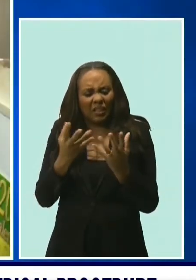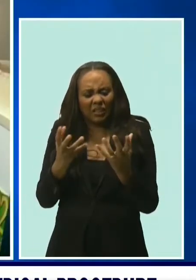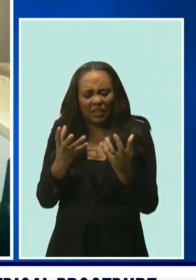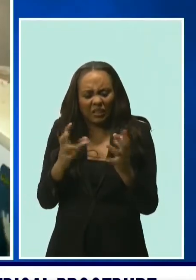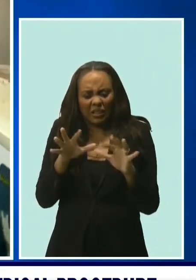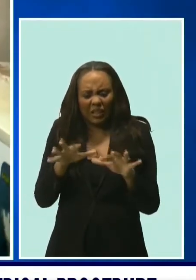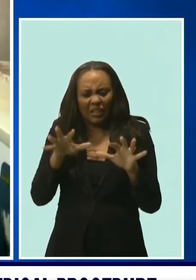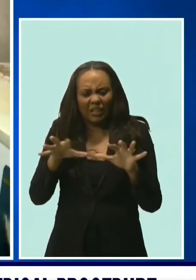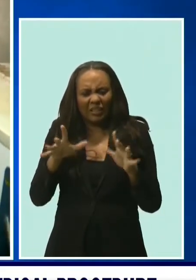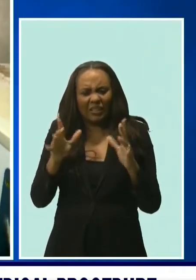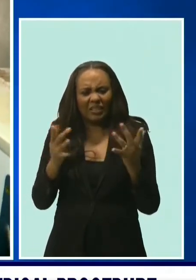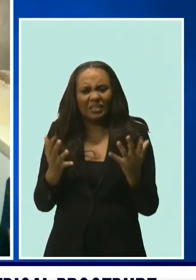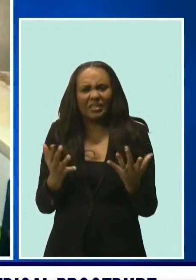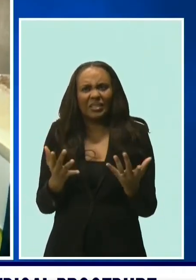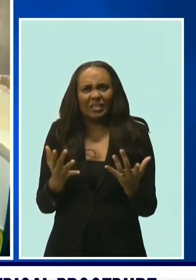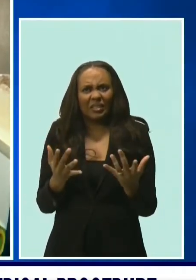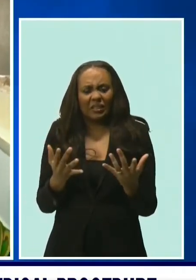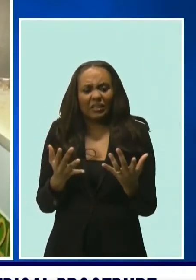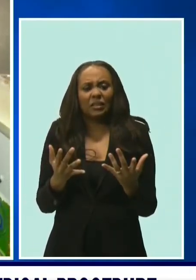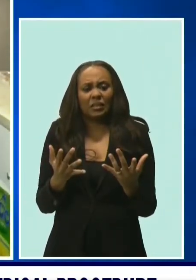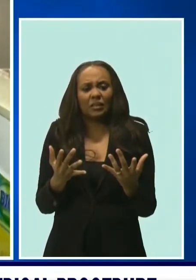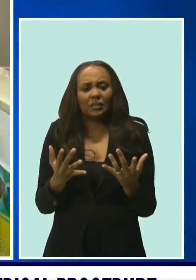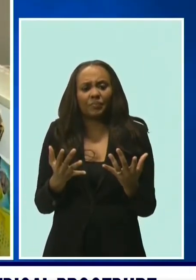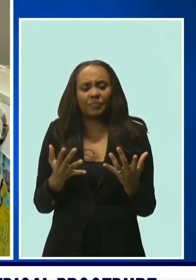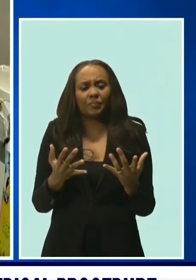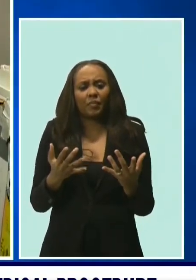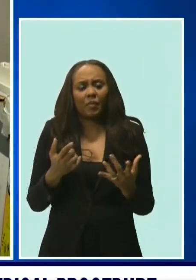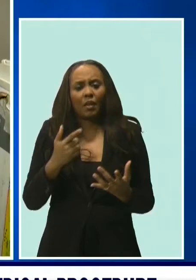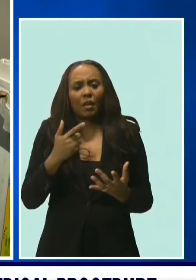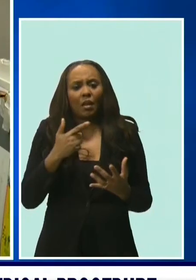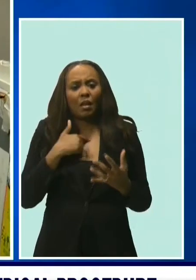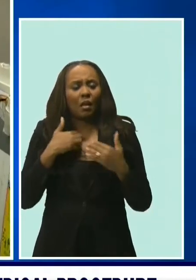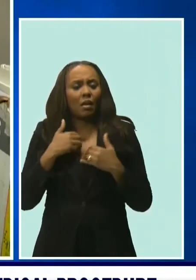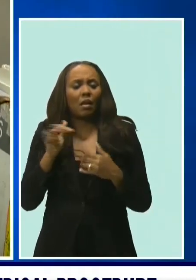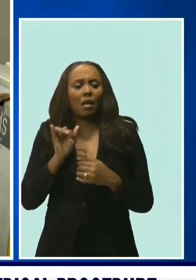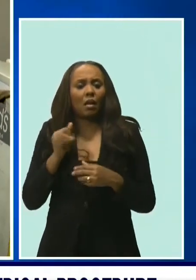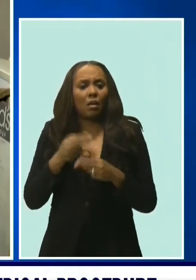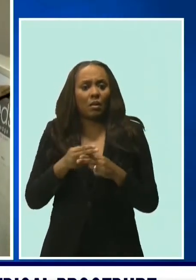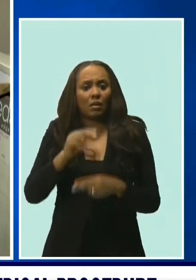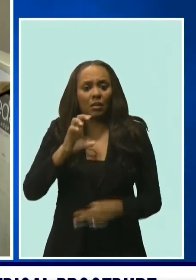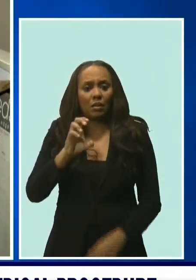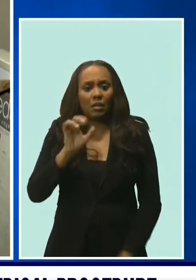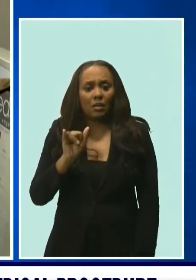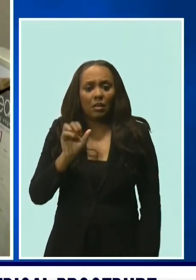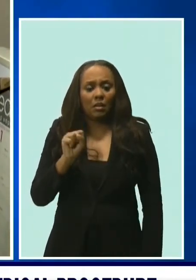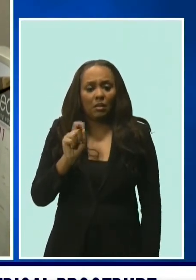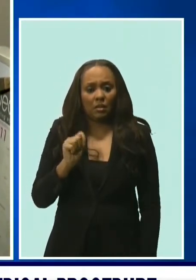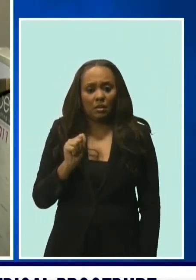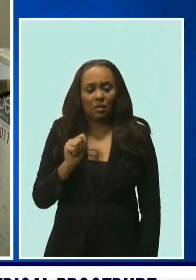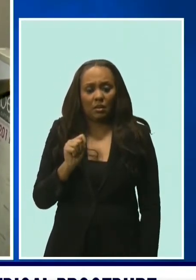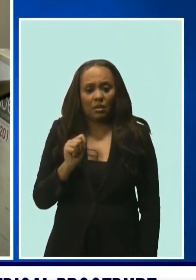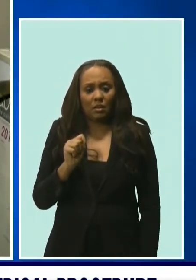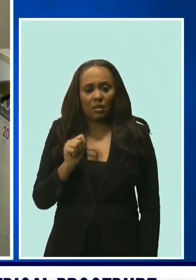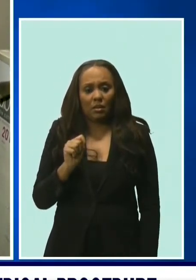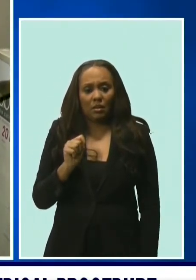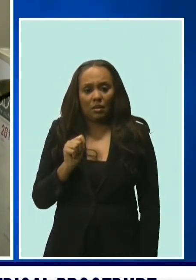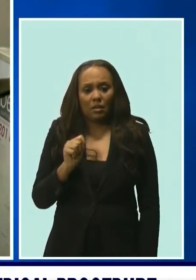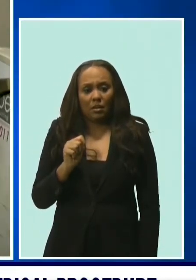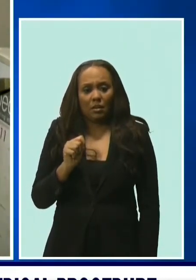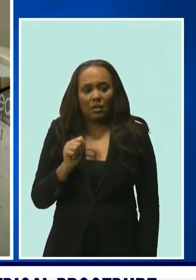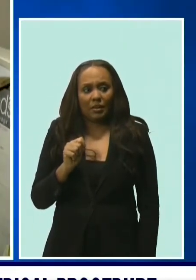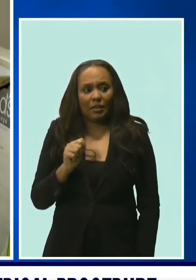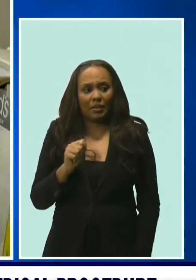best to prepare for the worst. Over the next few months, every Tuesday we will bring you Storm Ready, a news night series which will provide